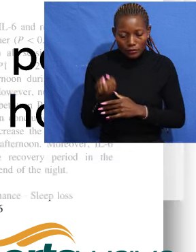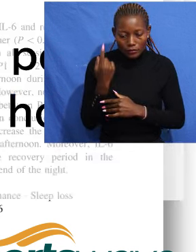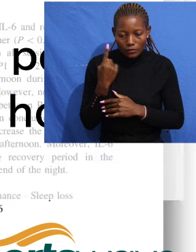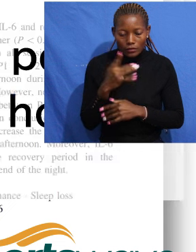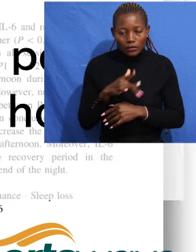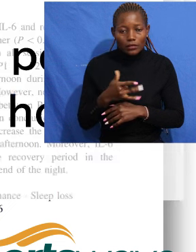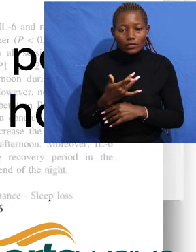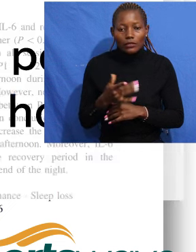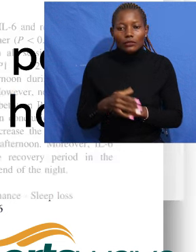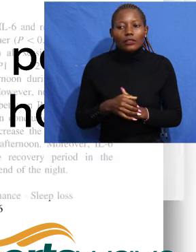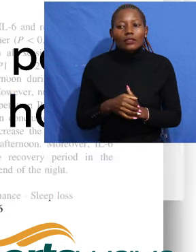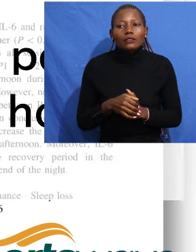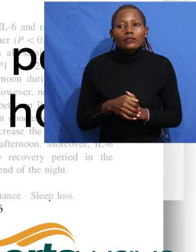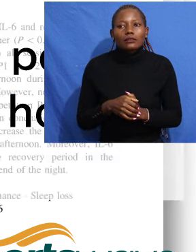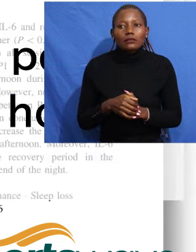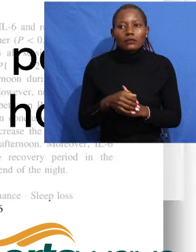you're